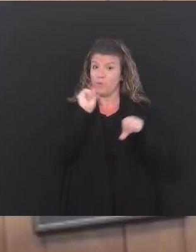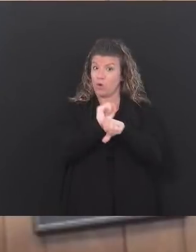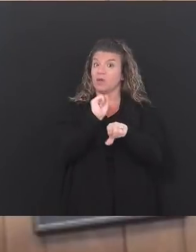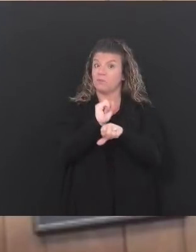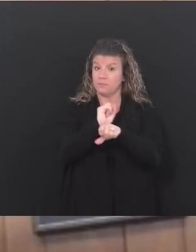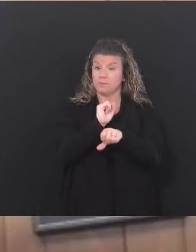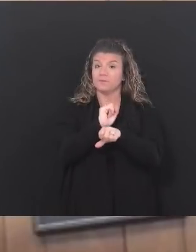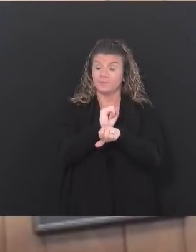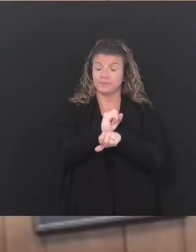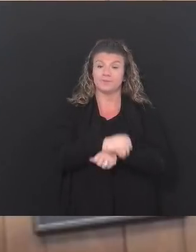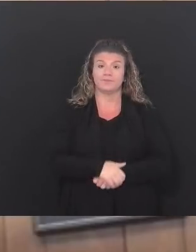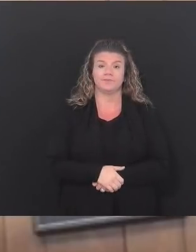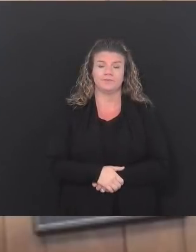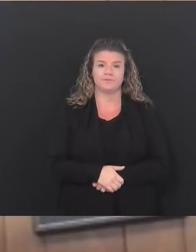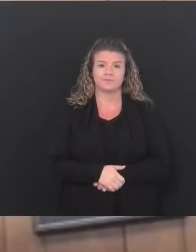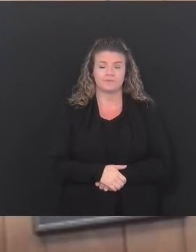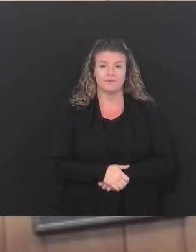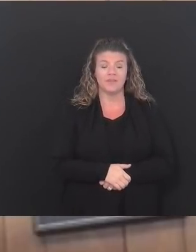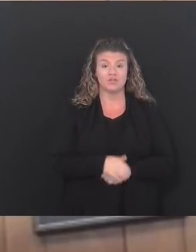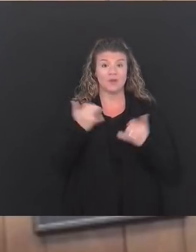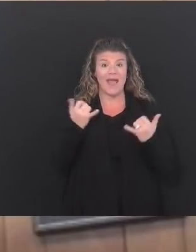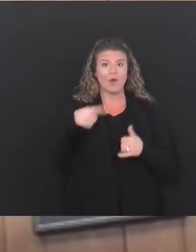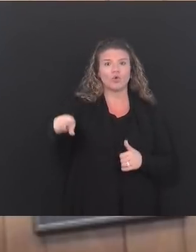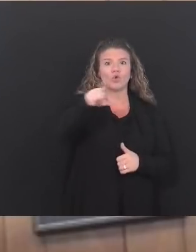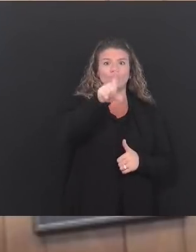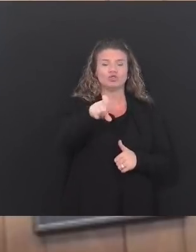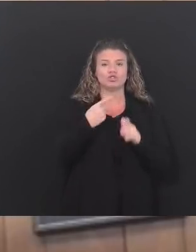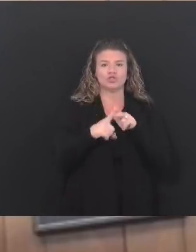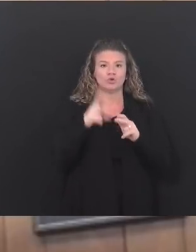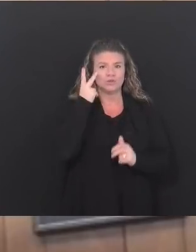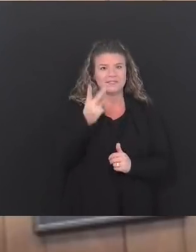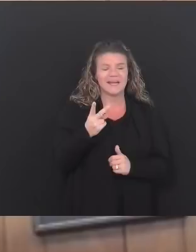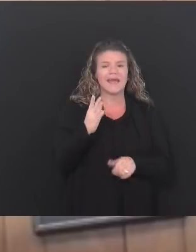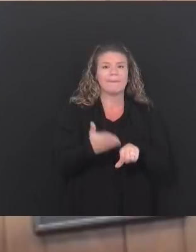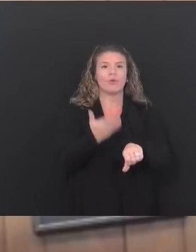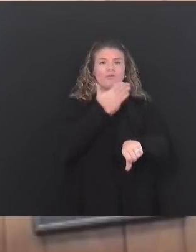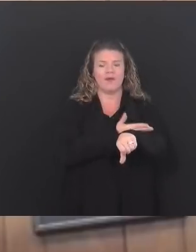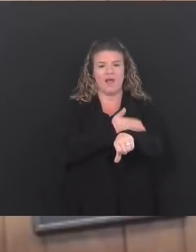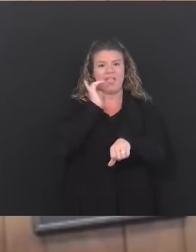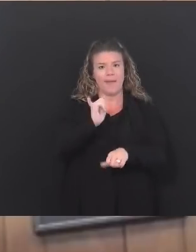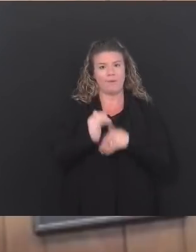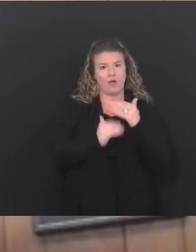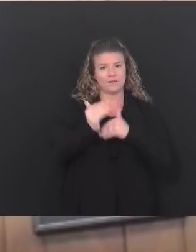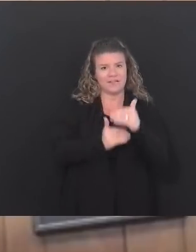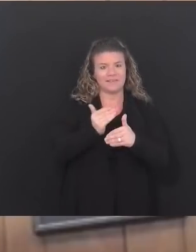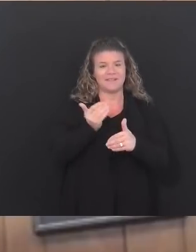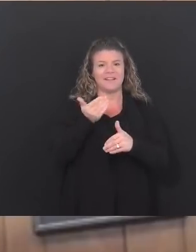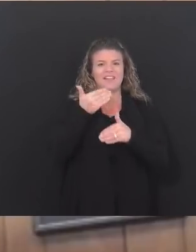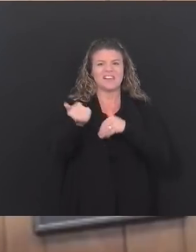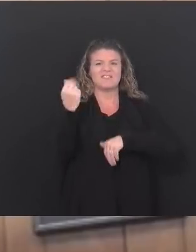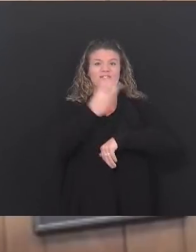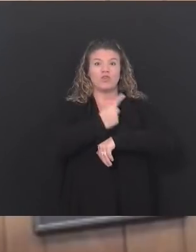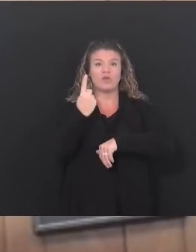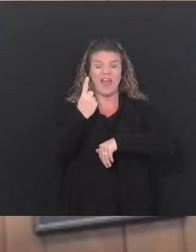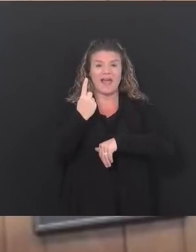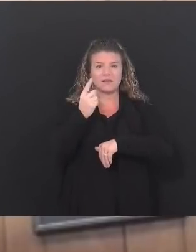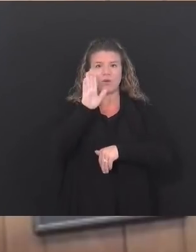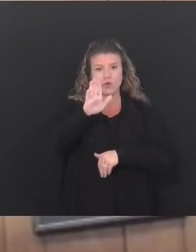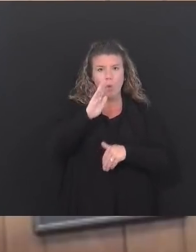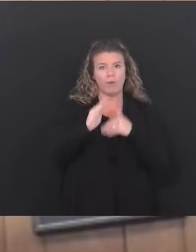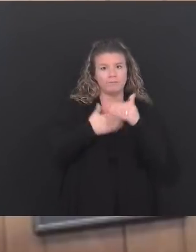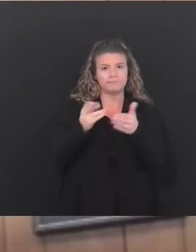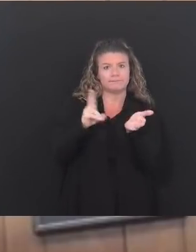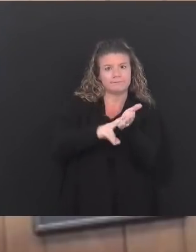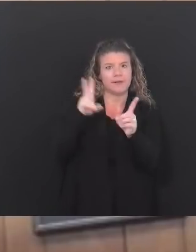time, and our citizens should start to see improvements over the next couple of days. In addition, as